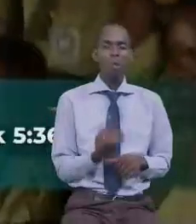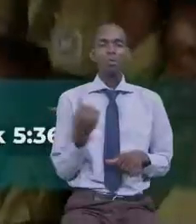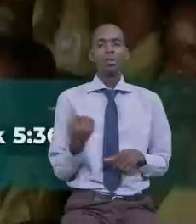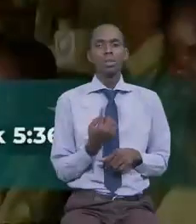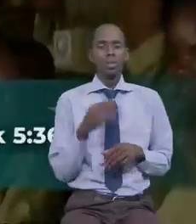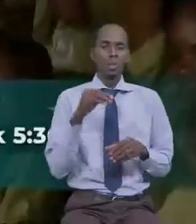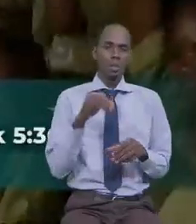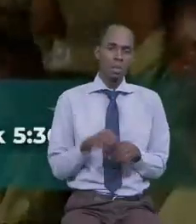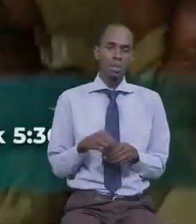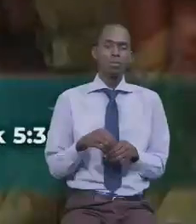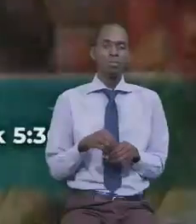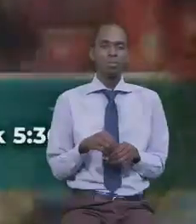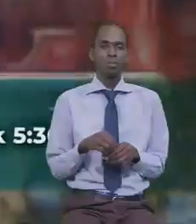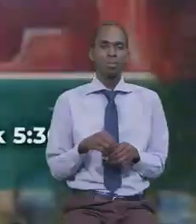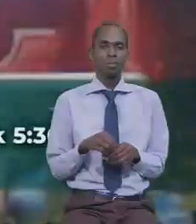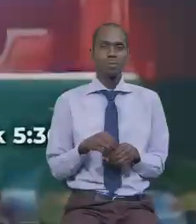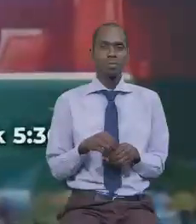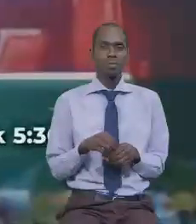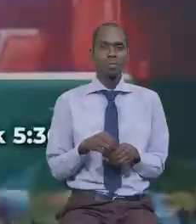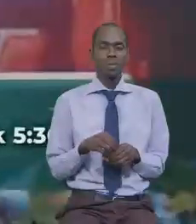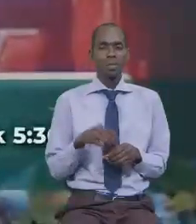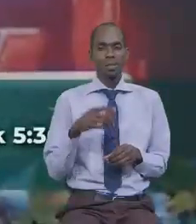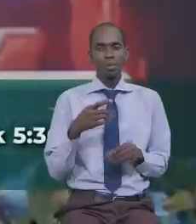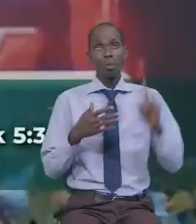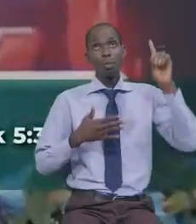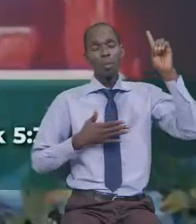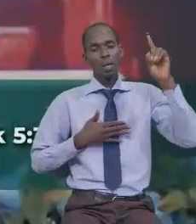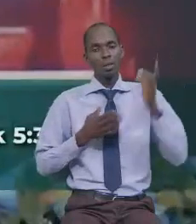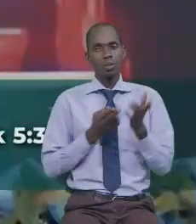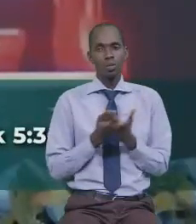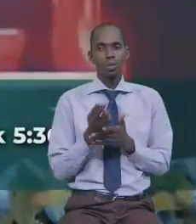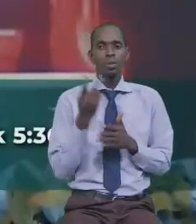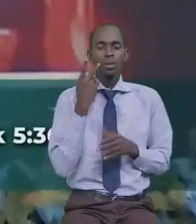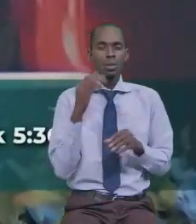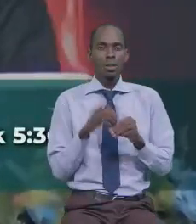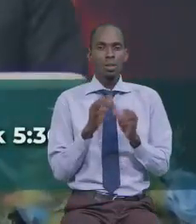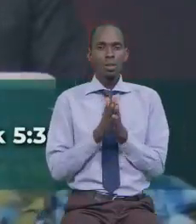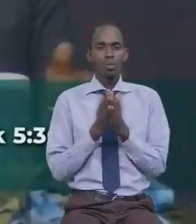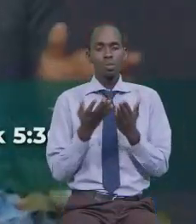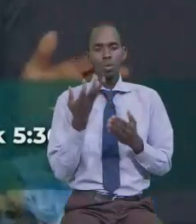in the truth. It tells us in